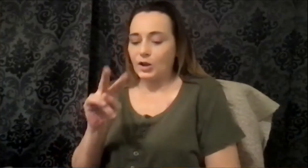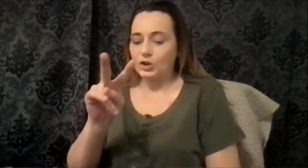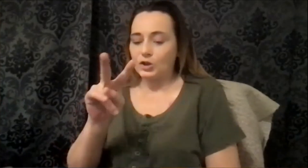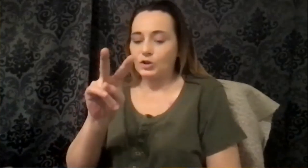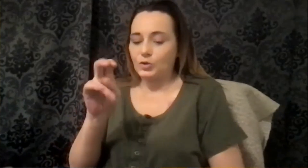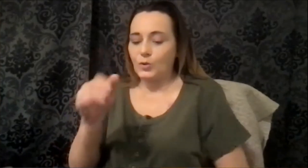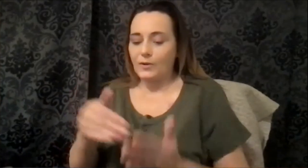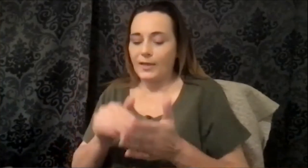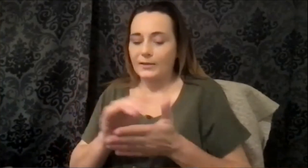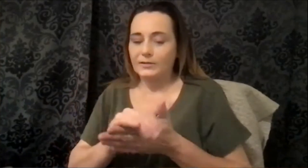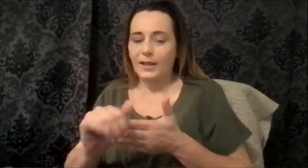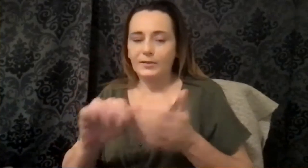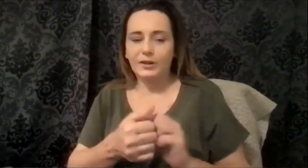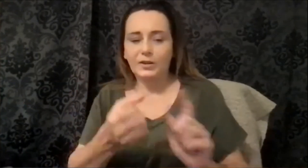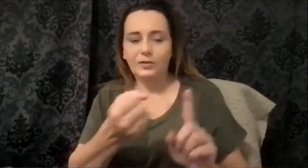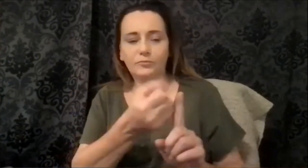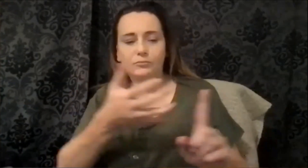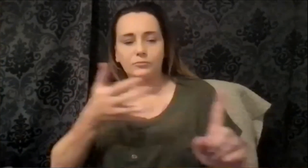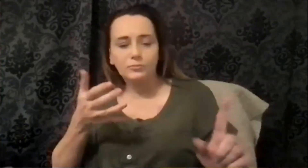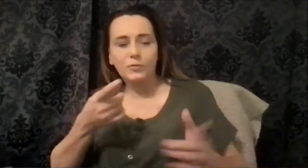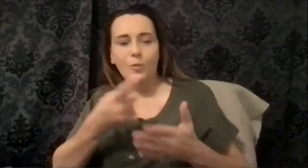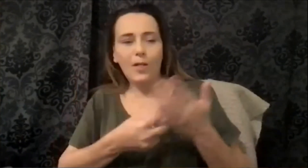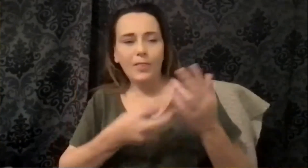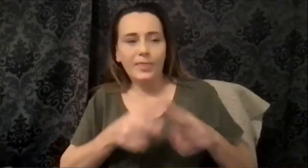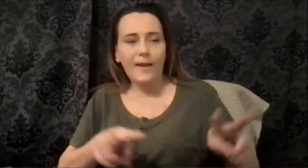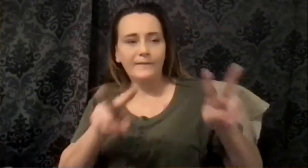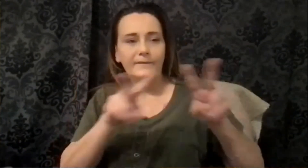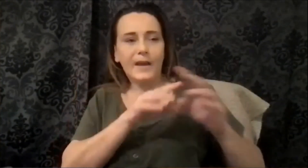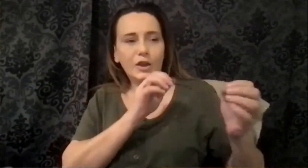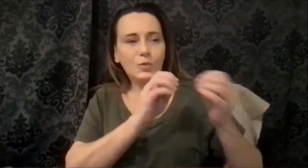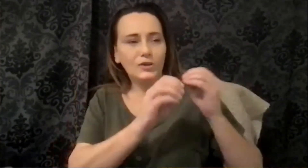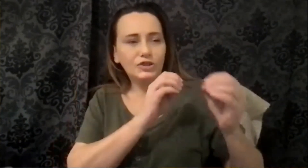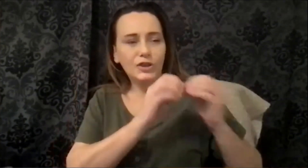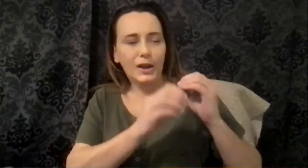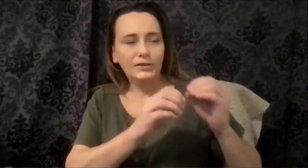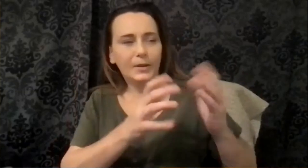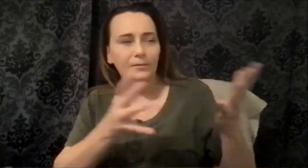into detail about what that value adjustment actually was? It says it's